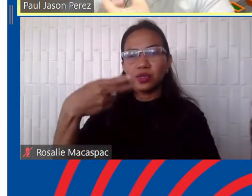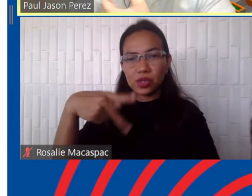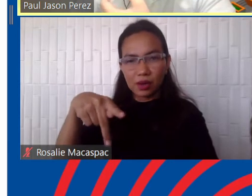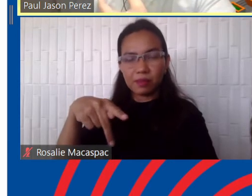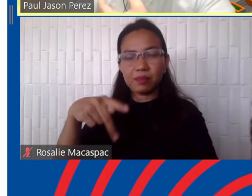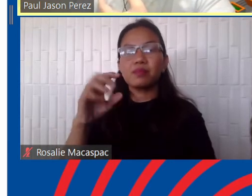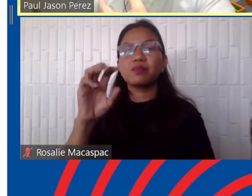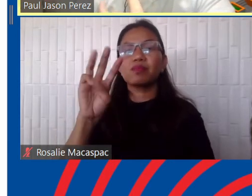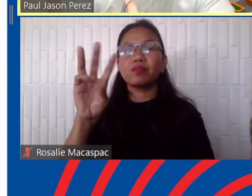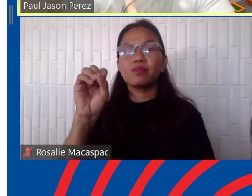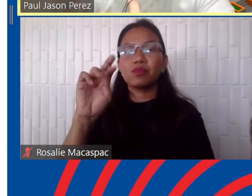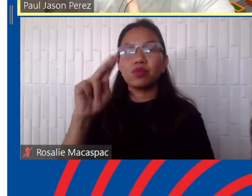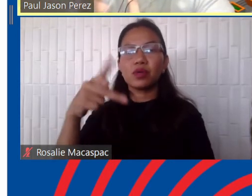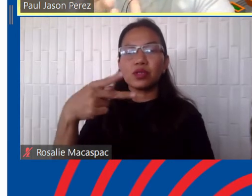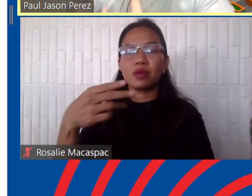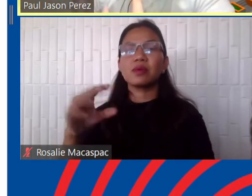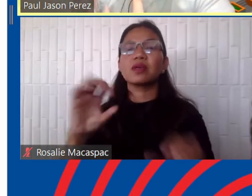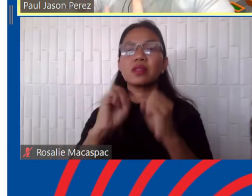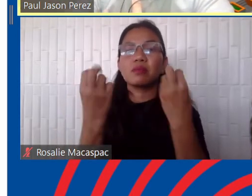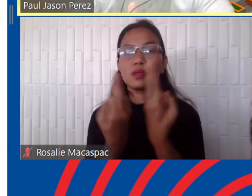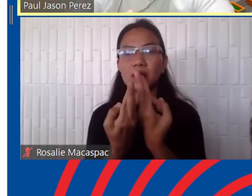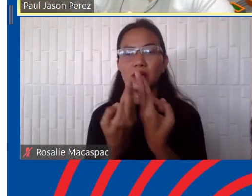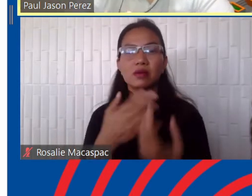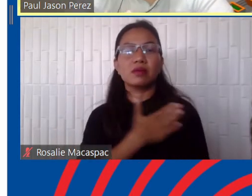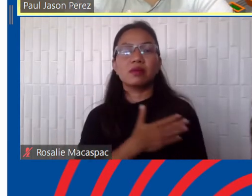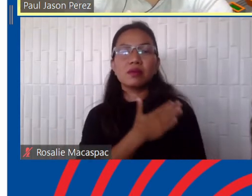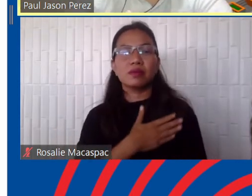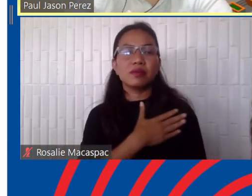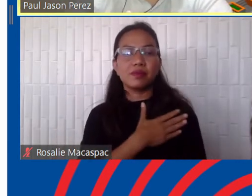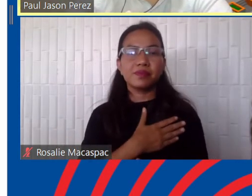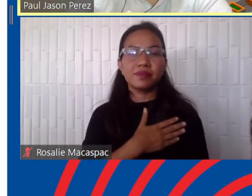other seminars. So please join our group.